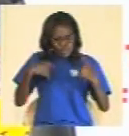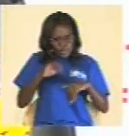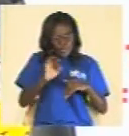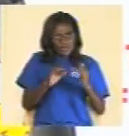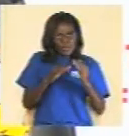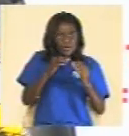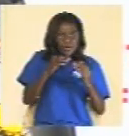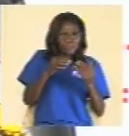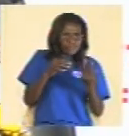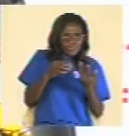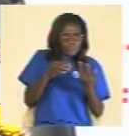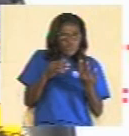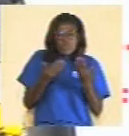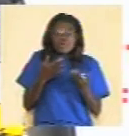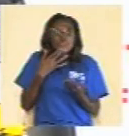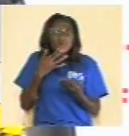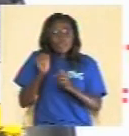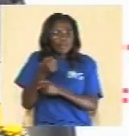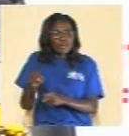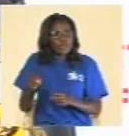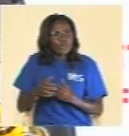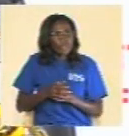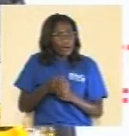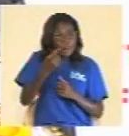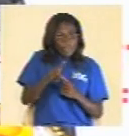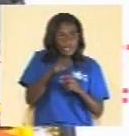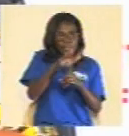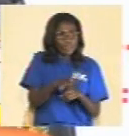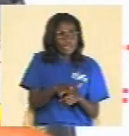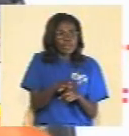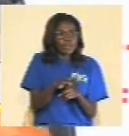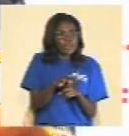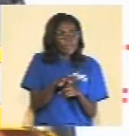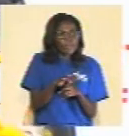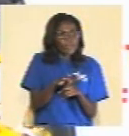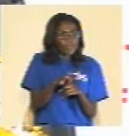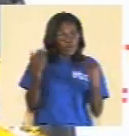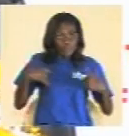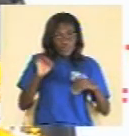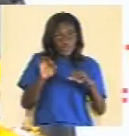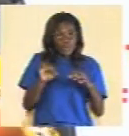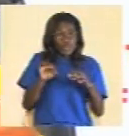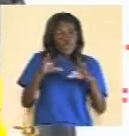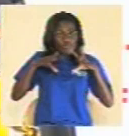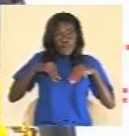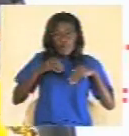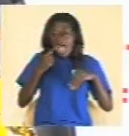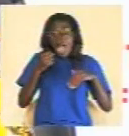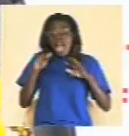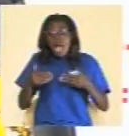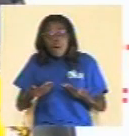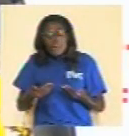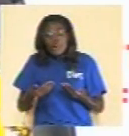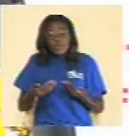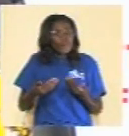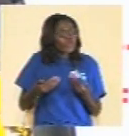treatment or who is not going to get it. But they are depending on how your body reacts to the medication,